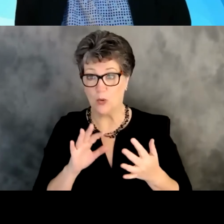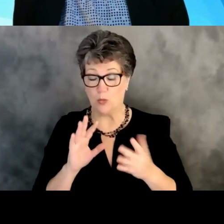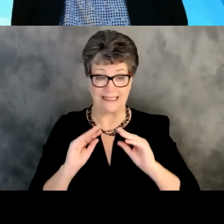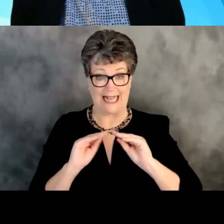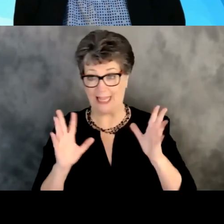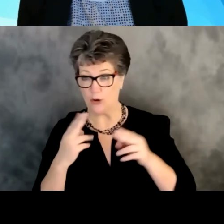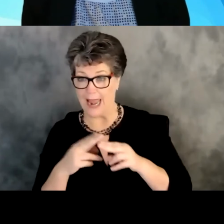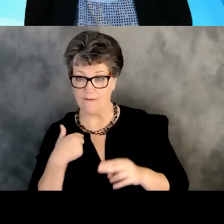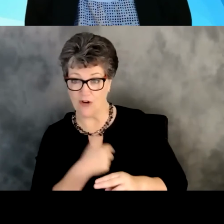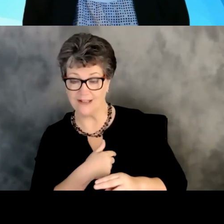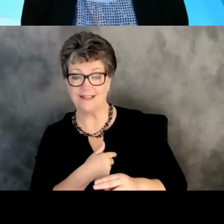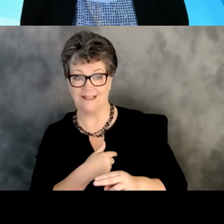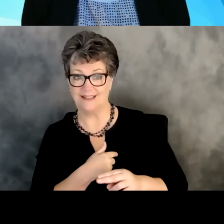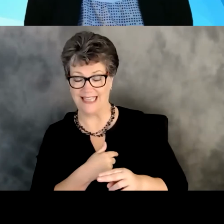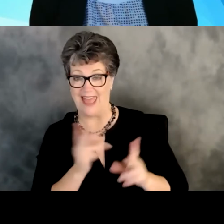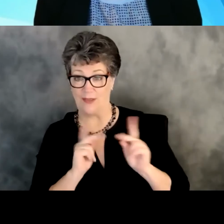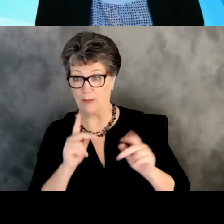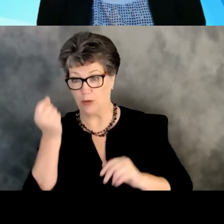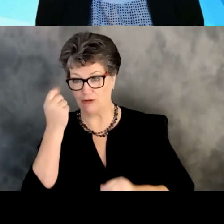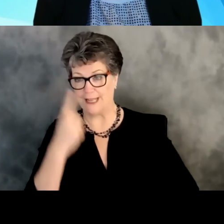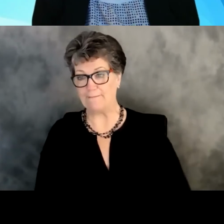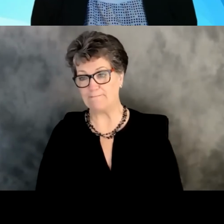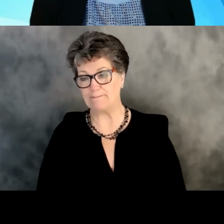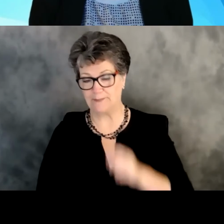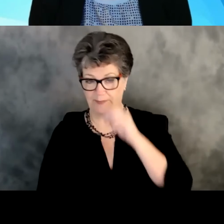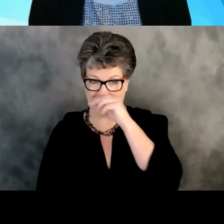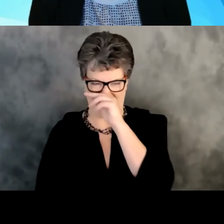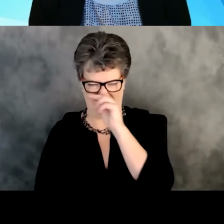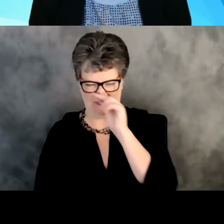clear and compelling to the public.